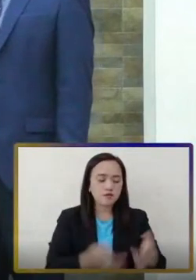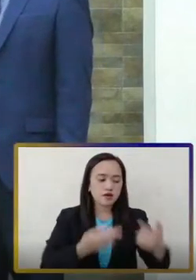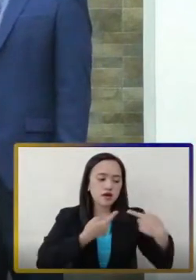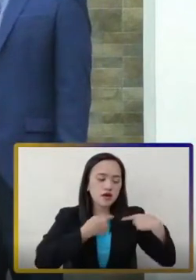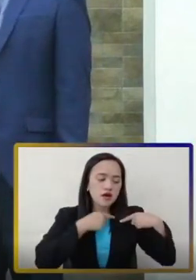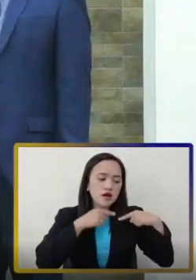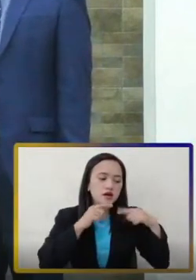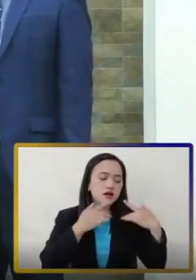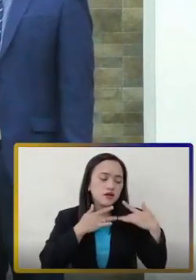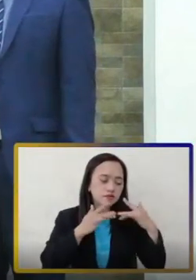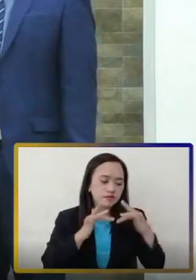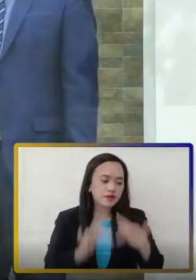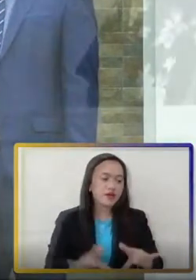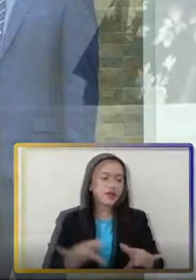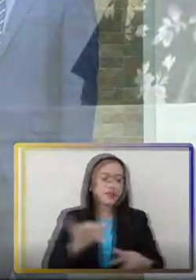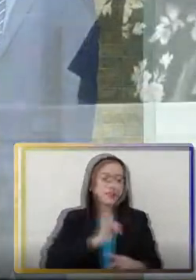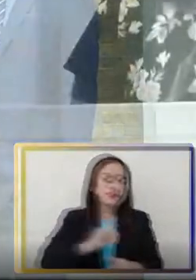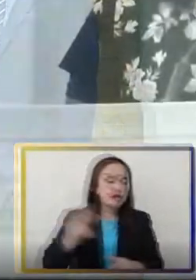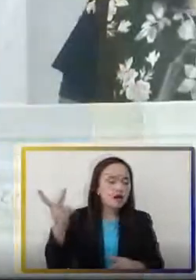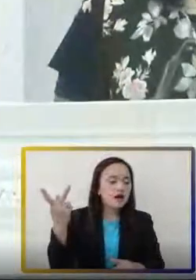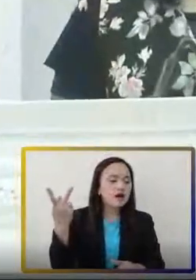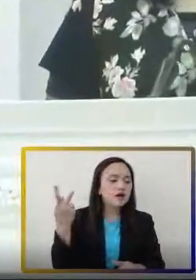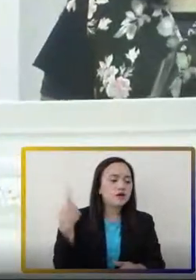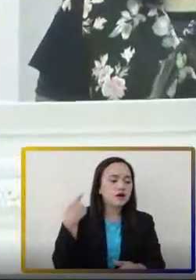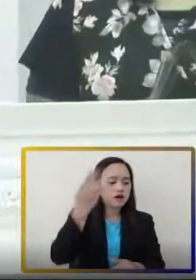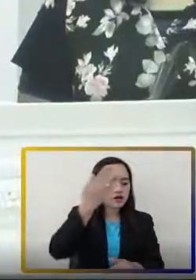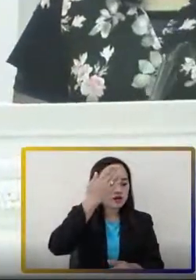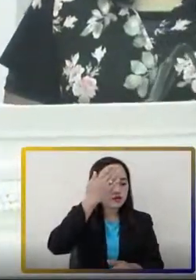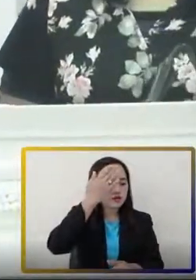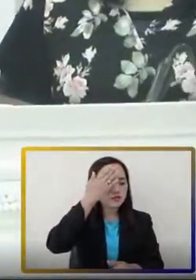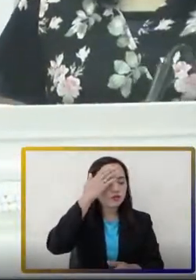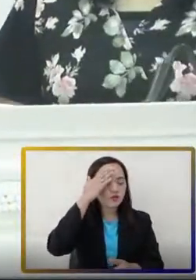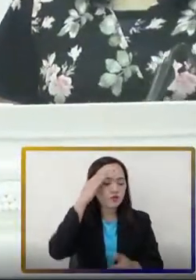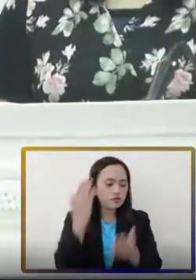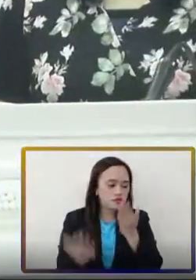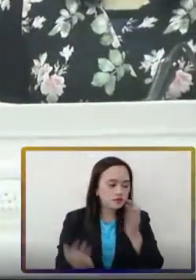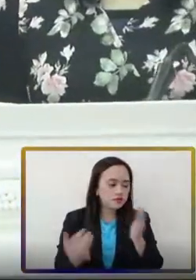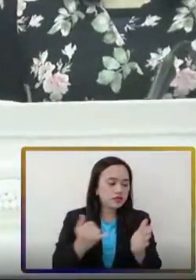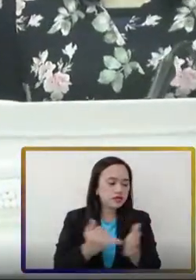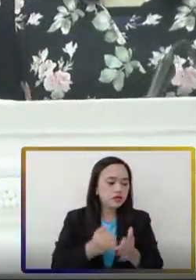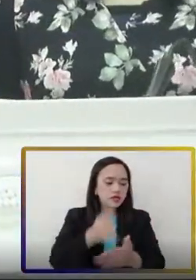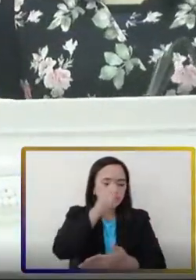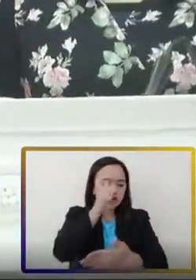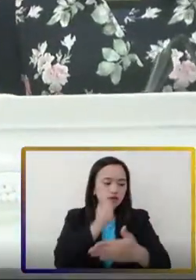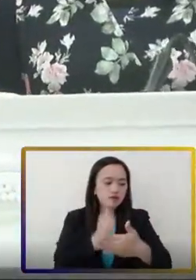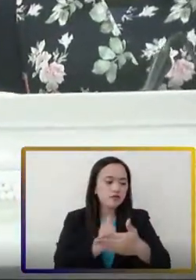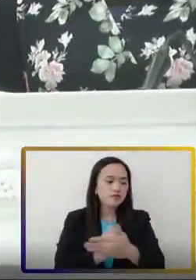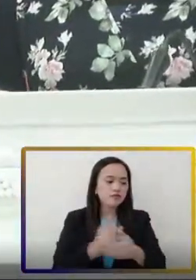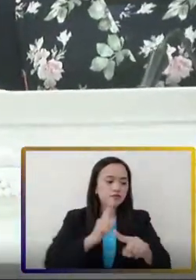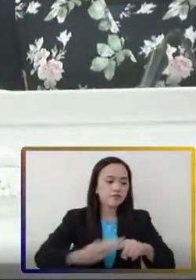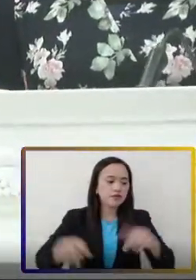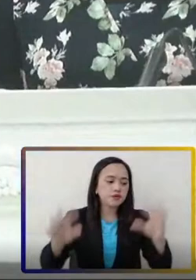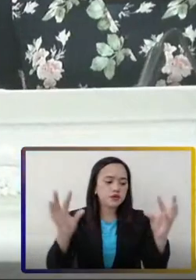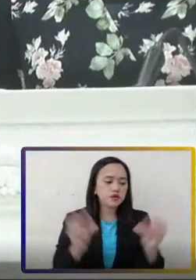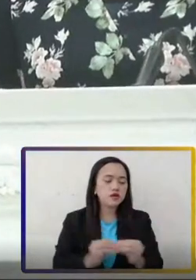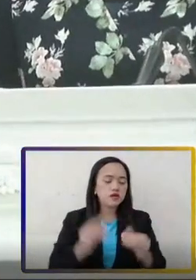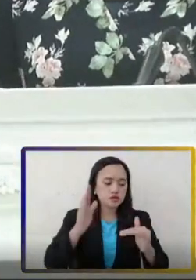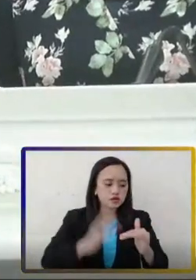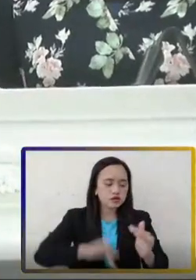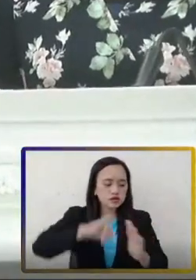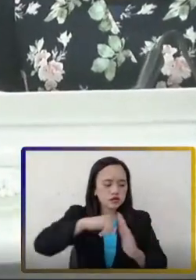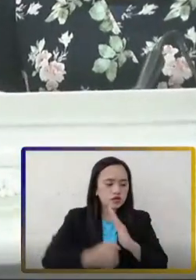Kanyang kahabagan. Ang nais kong sabihin,